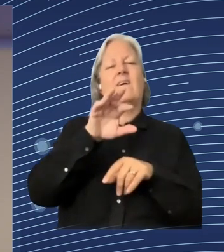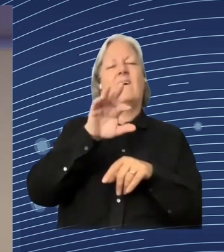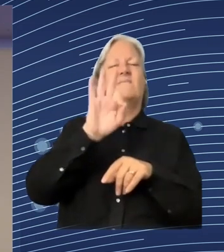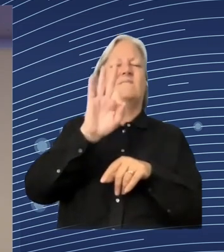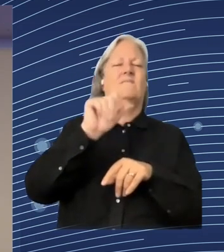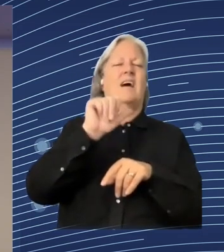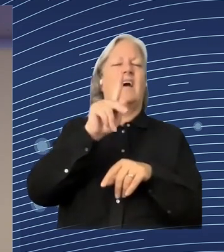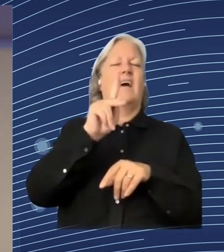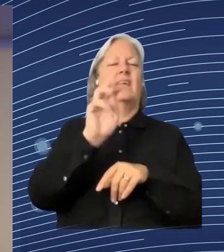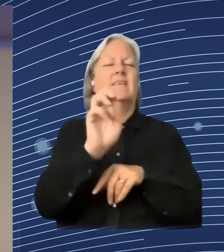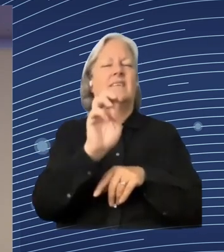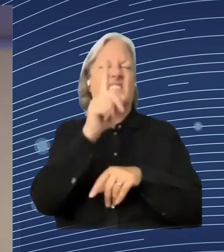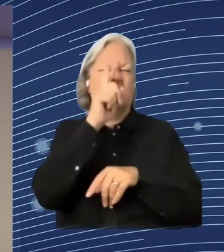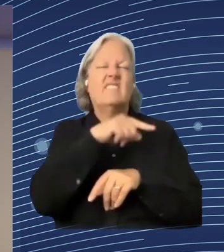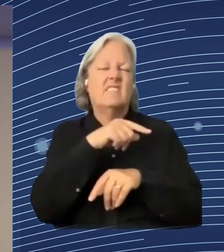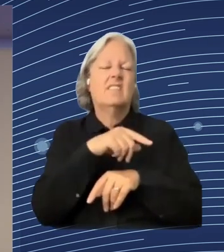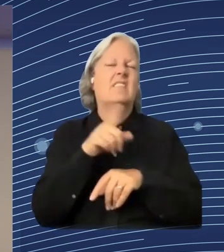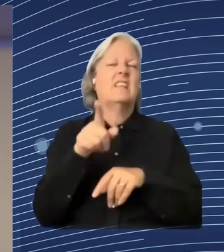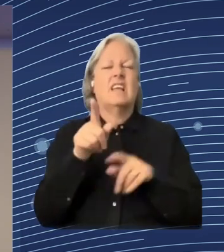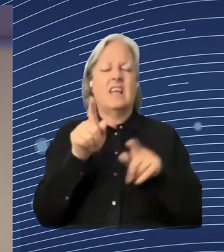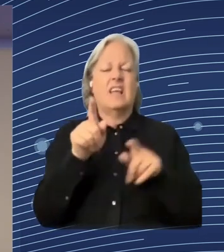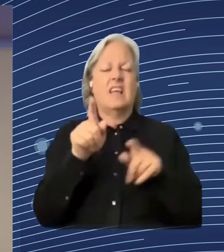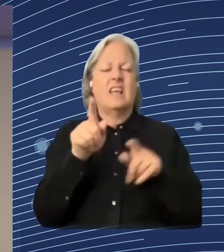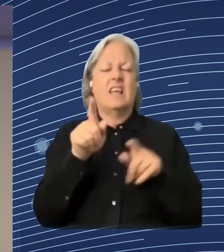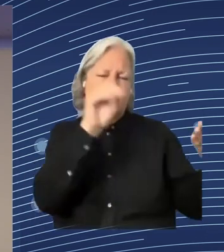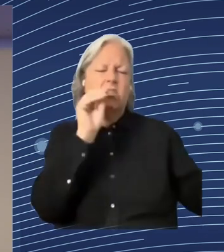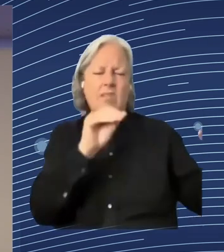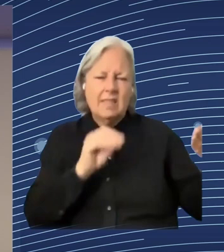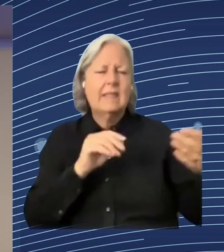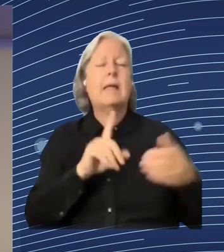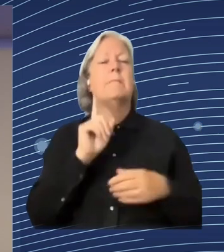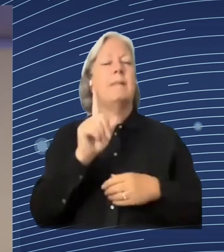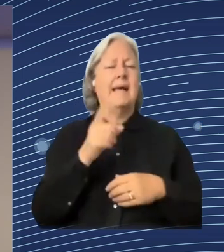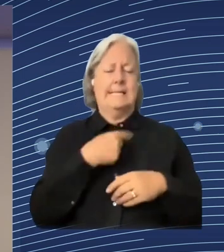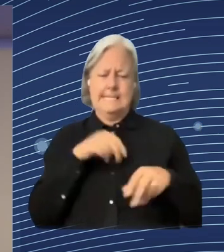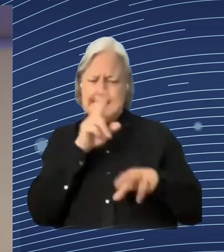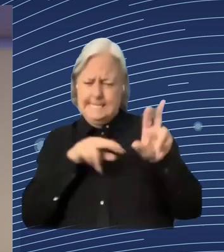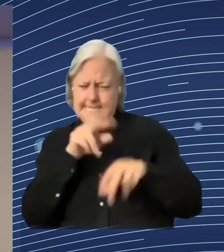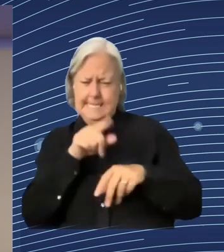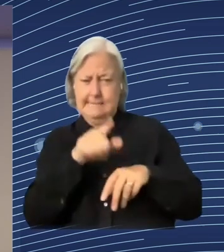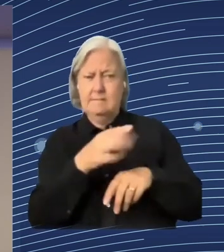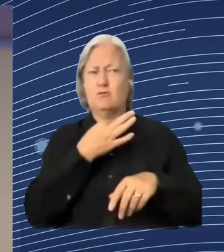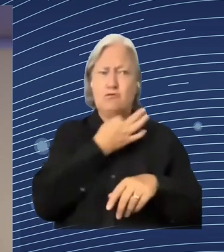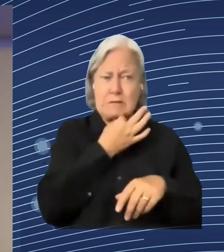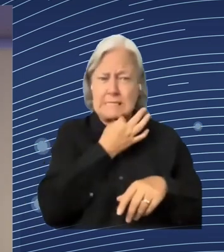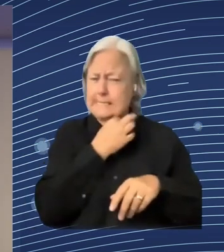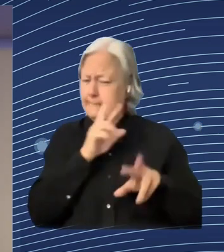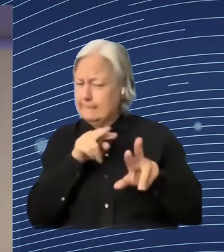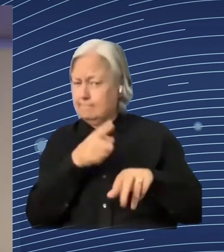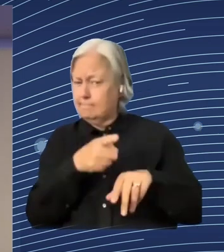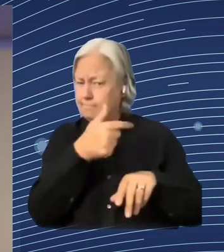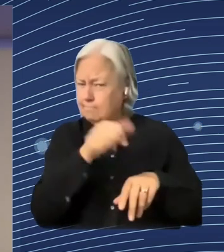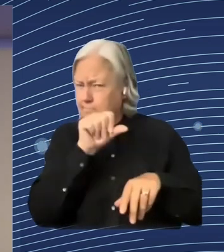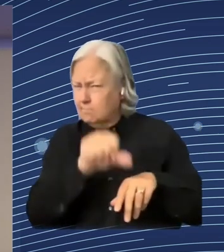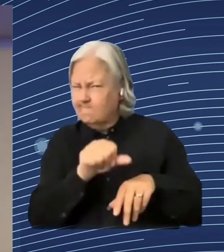They passed all the mechanisms or checkpoints that right now we are just like risk assessments, impact assessments, which is like a combination of all of that, because legislation